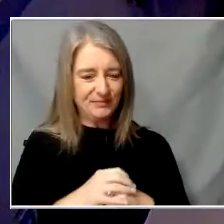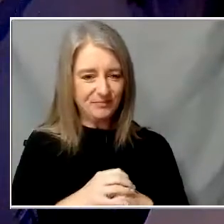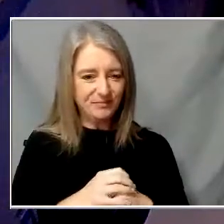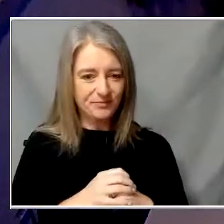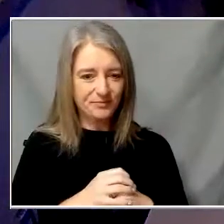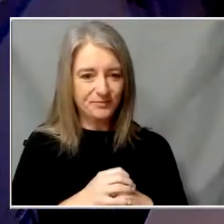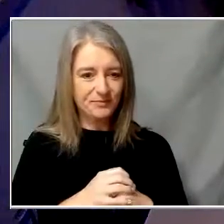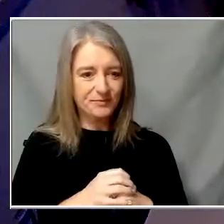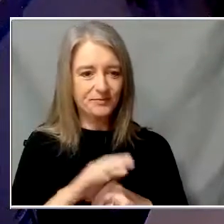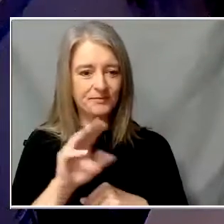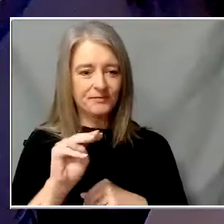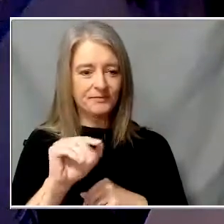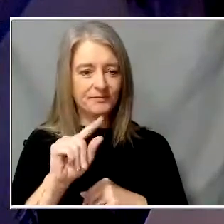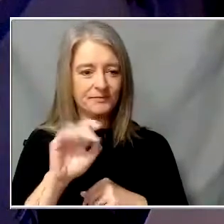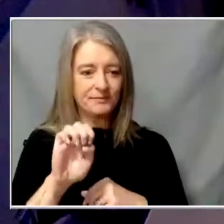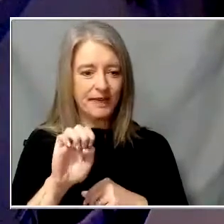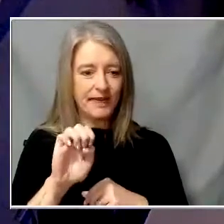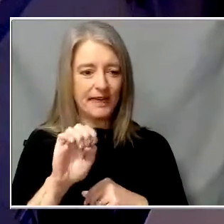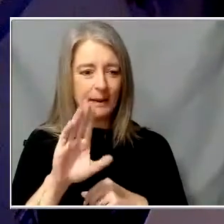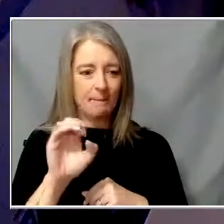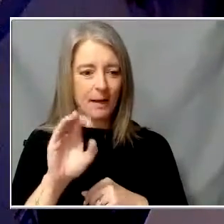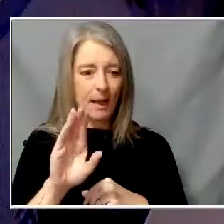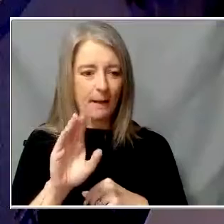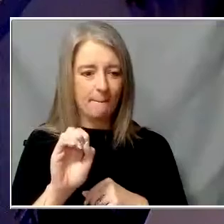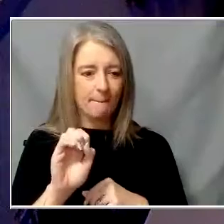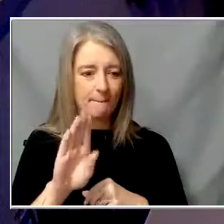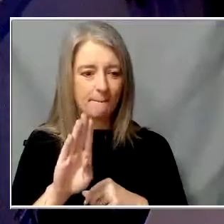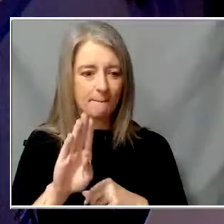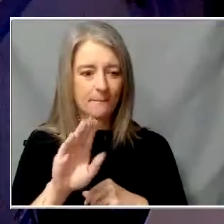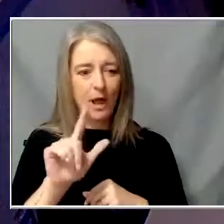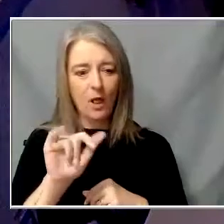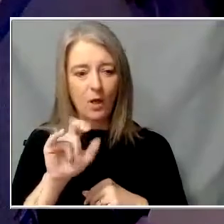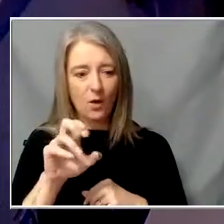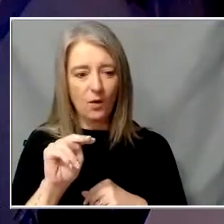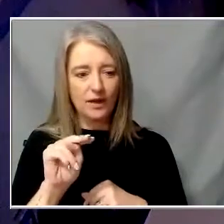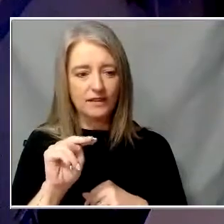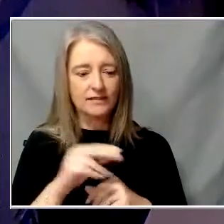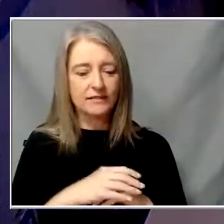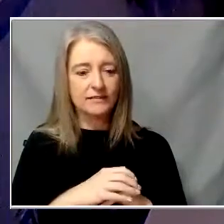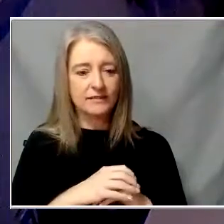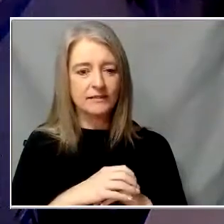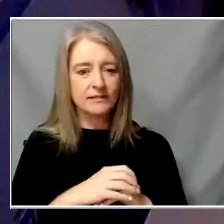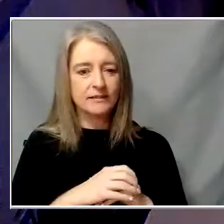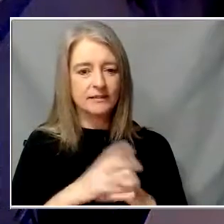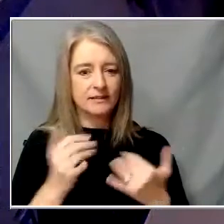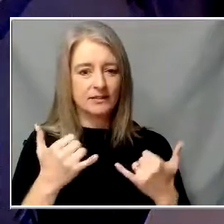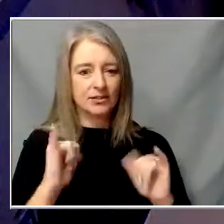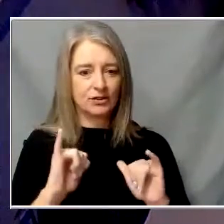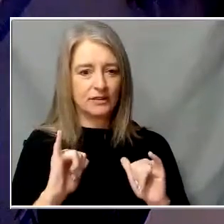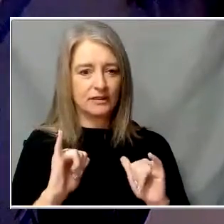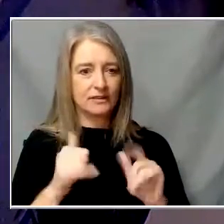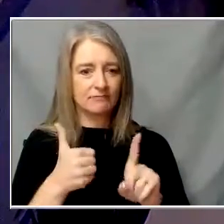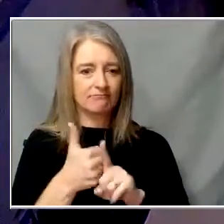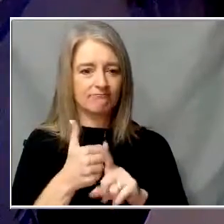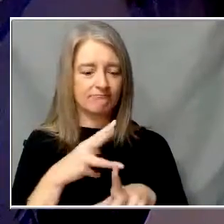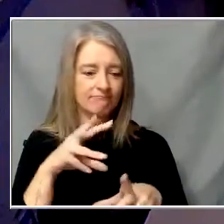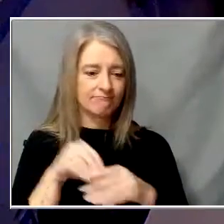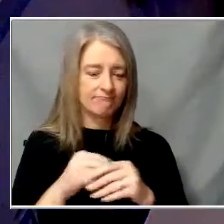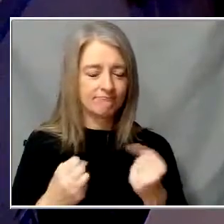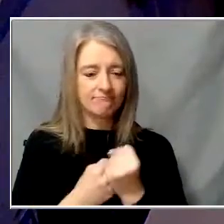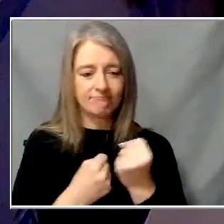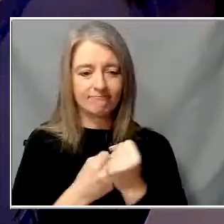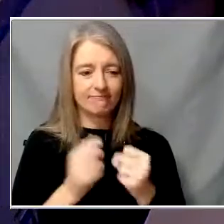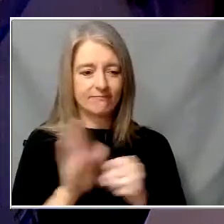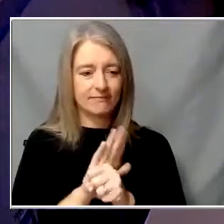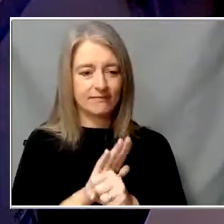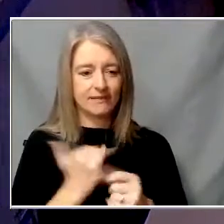there's Maggie and Bob and Logan are in there, and there is your wife, and I know she has been by your side the whole time. And today is no